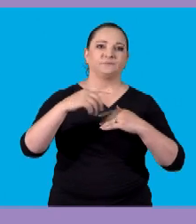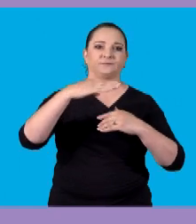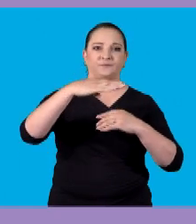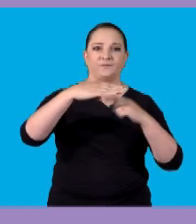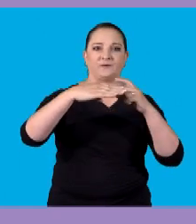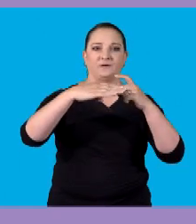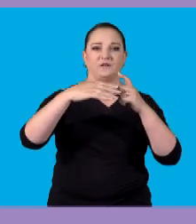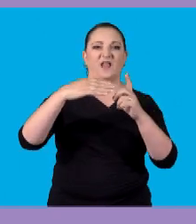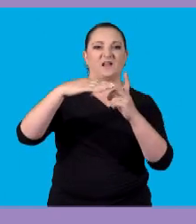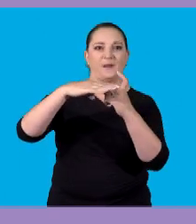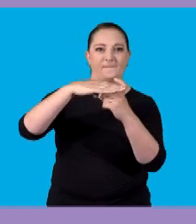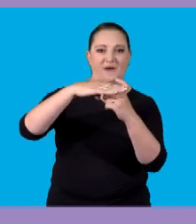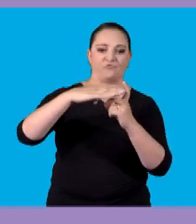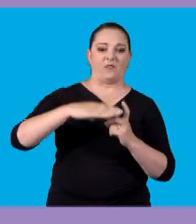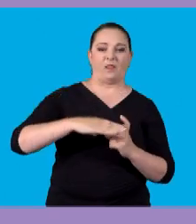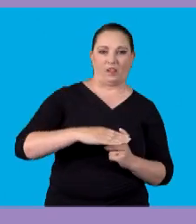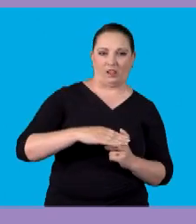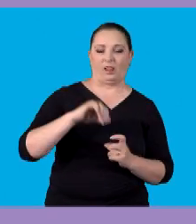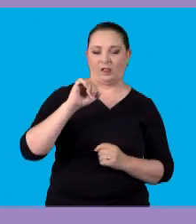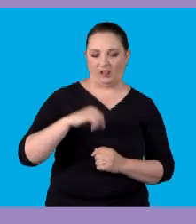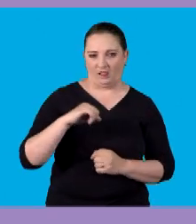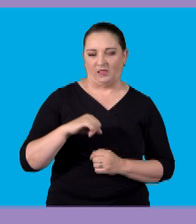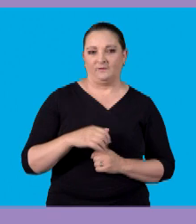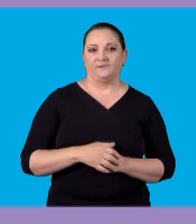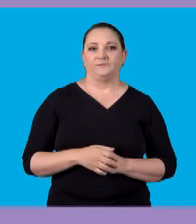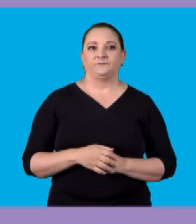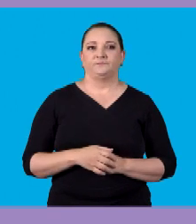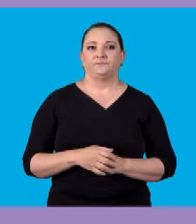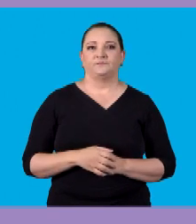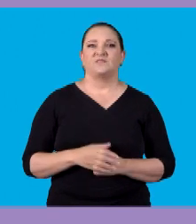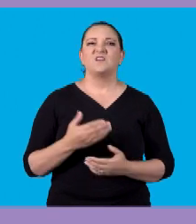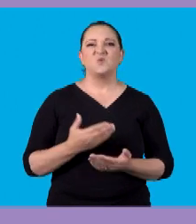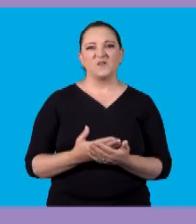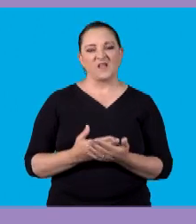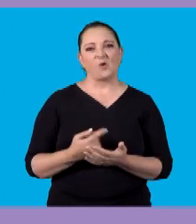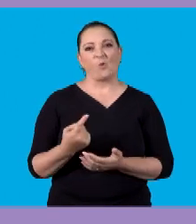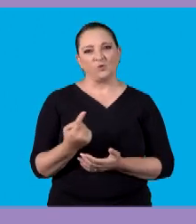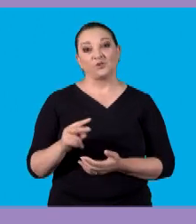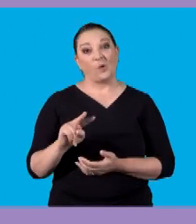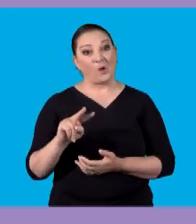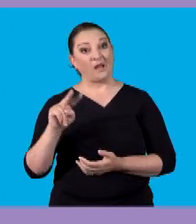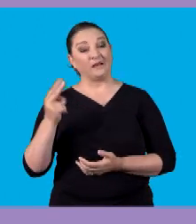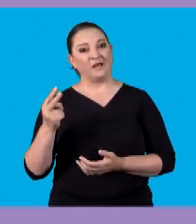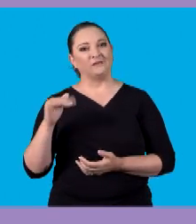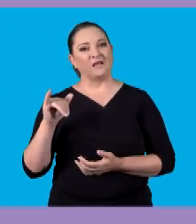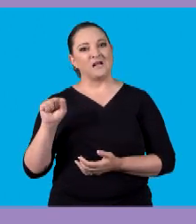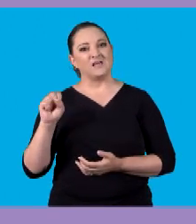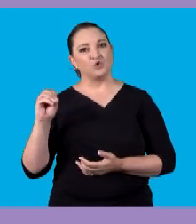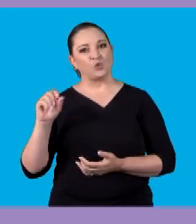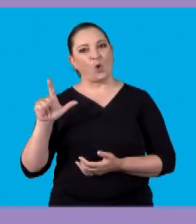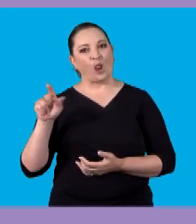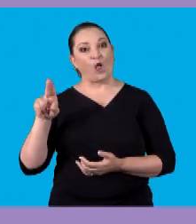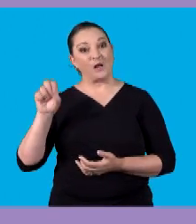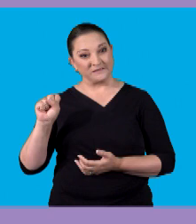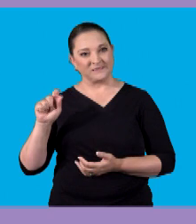Yes, and that is when we have a trapezium. Of course, we also have an isosceles trapezium, which we are going to look at